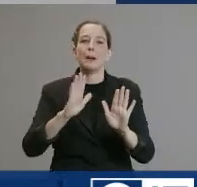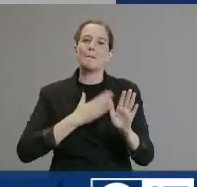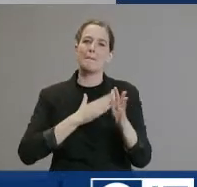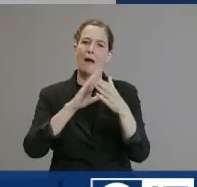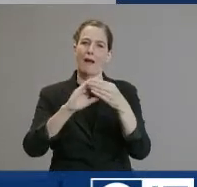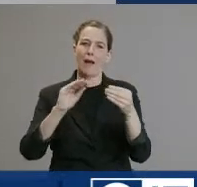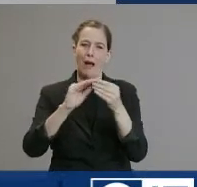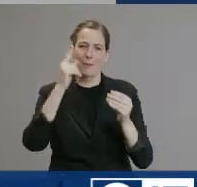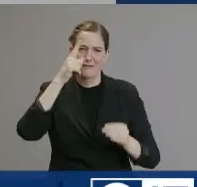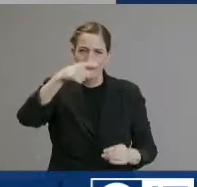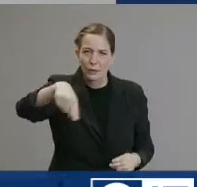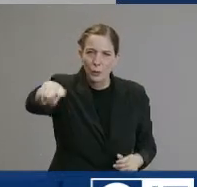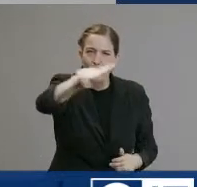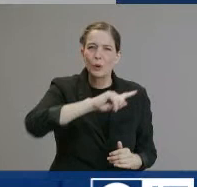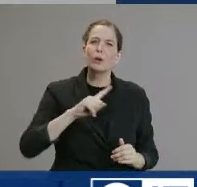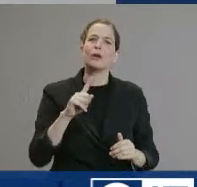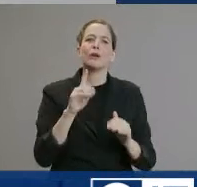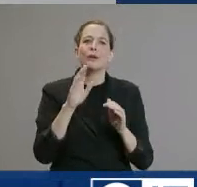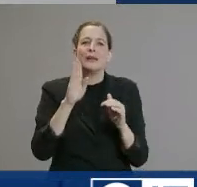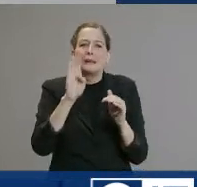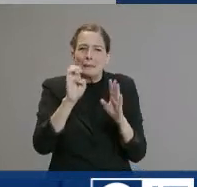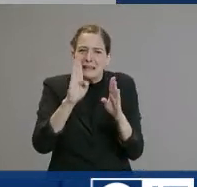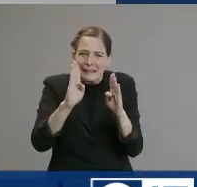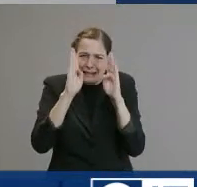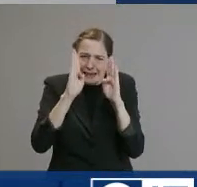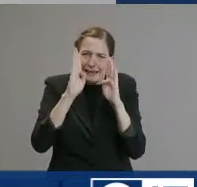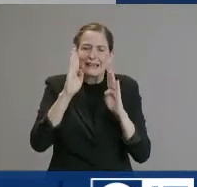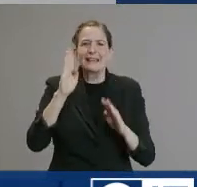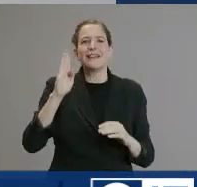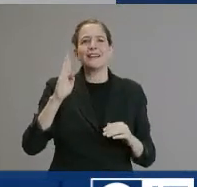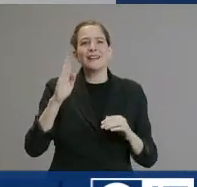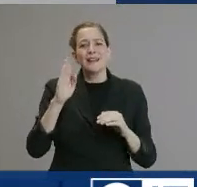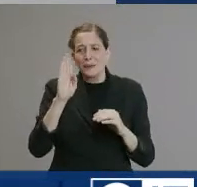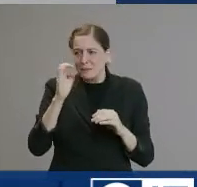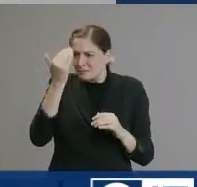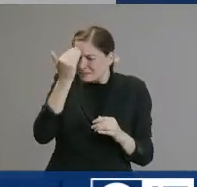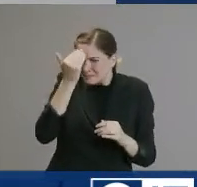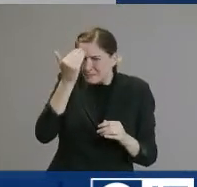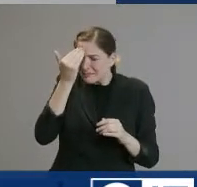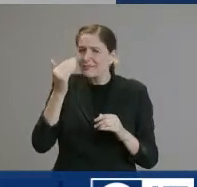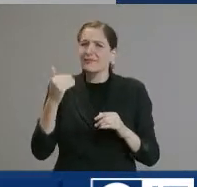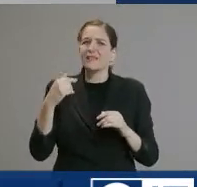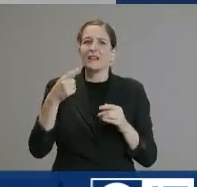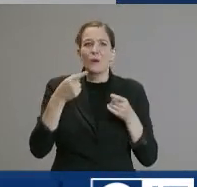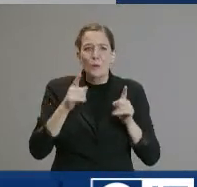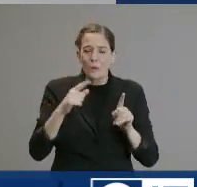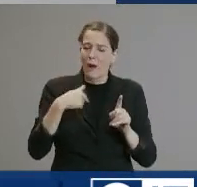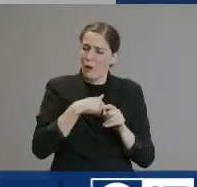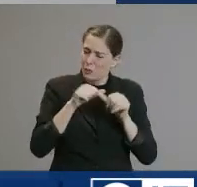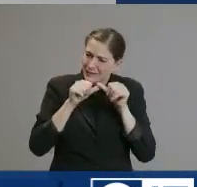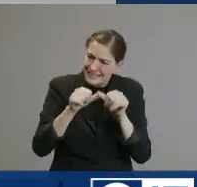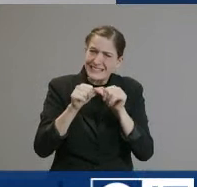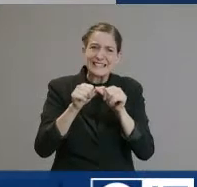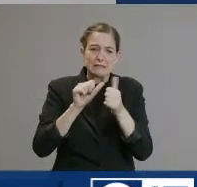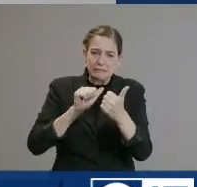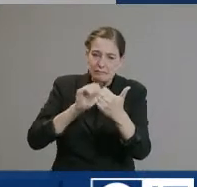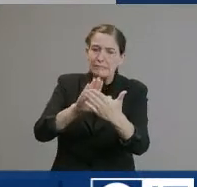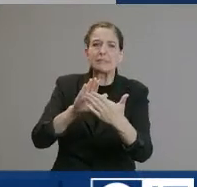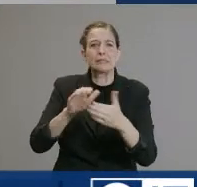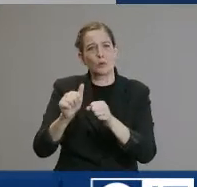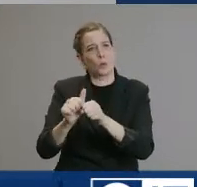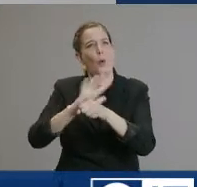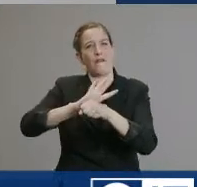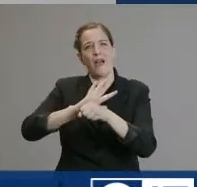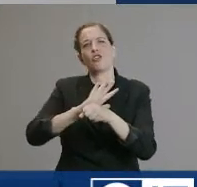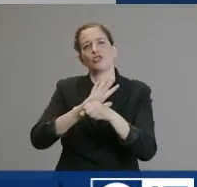that our citizens are safe and that we continue to navigate through COVID-19. The things Dr. Christ pointed out